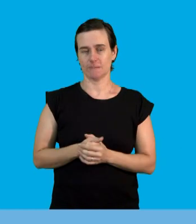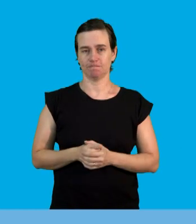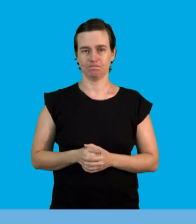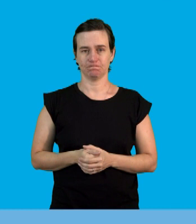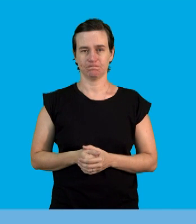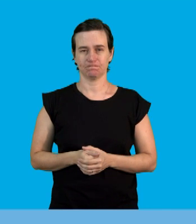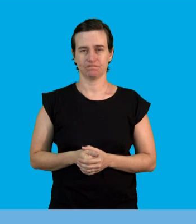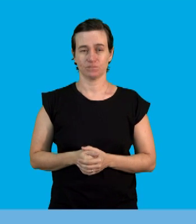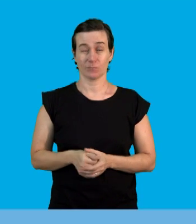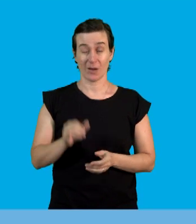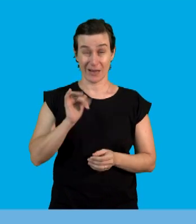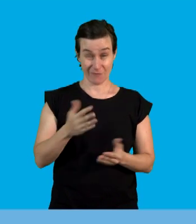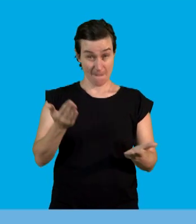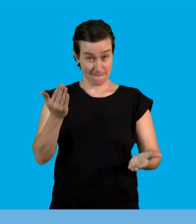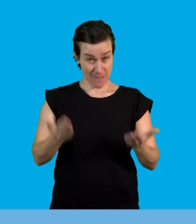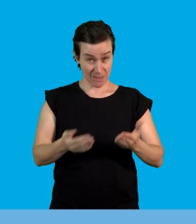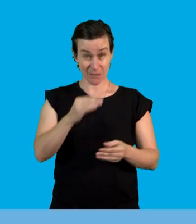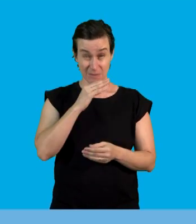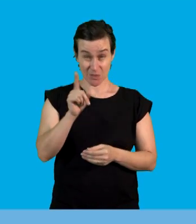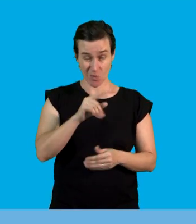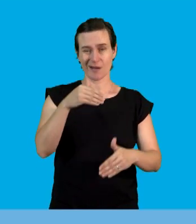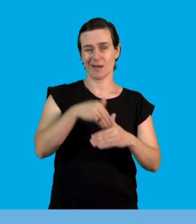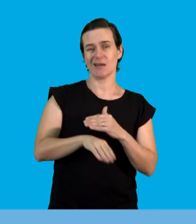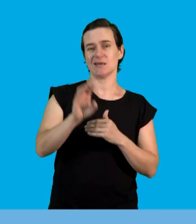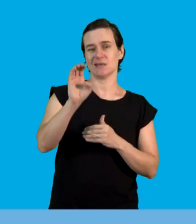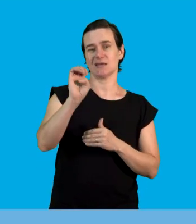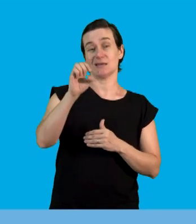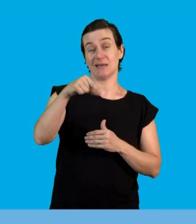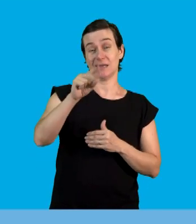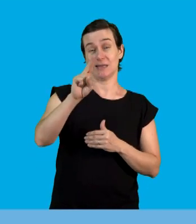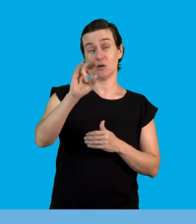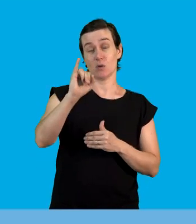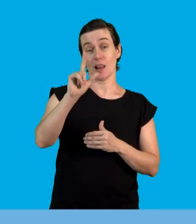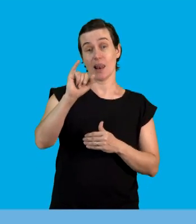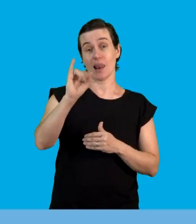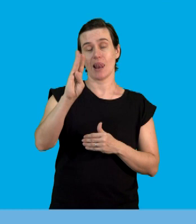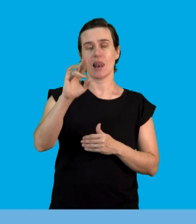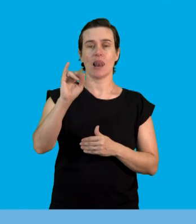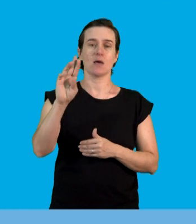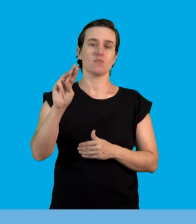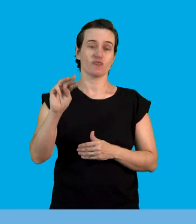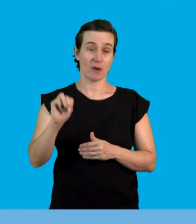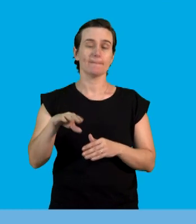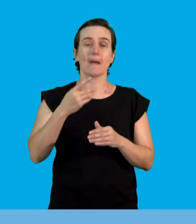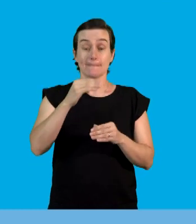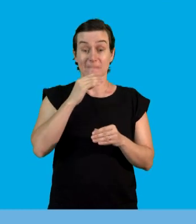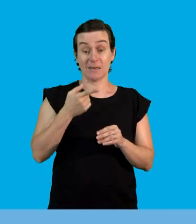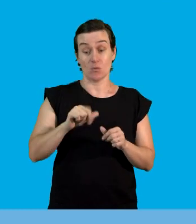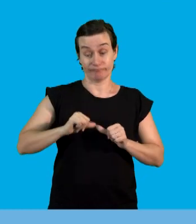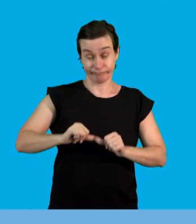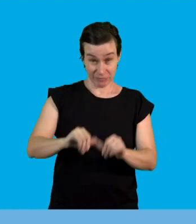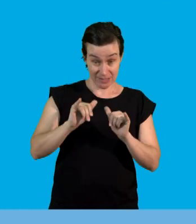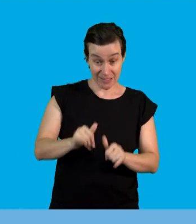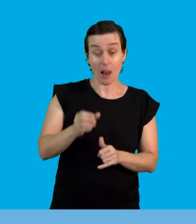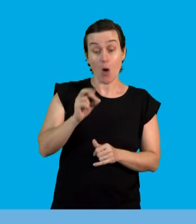forces exerted on an object balance each other, the object will remain stationary, or the object will keep moving in